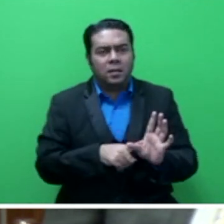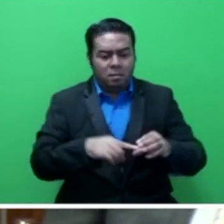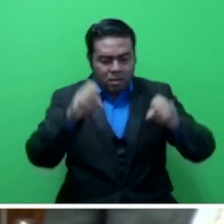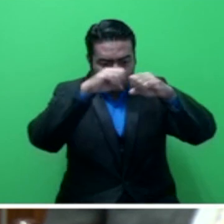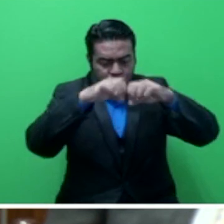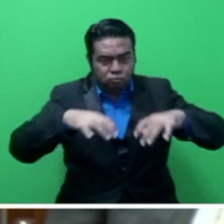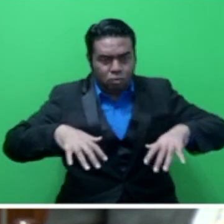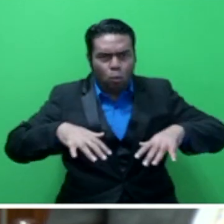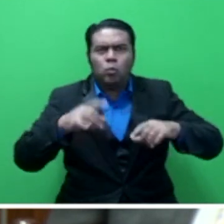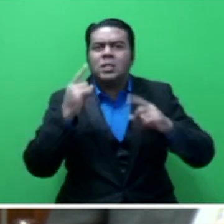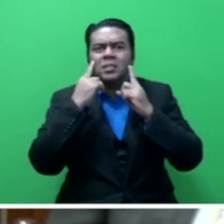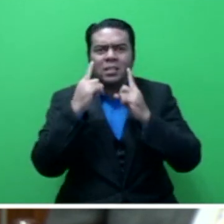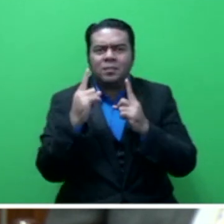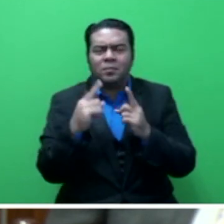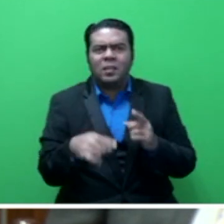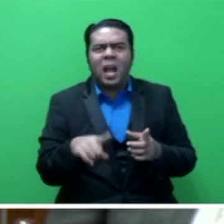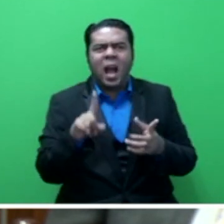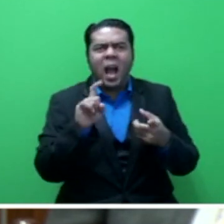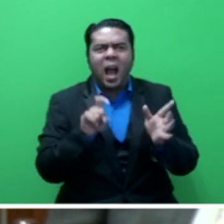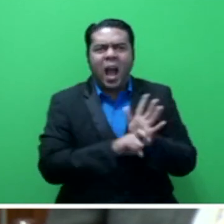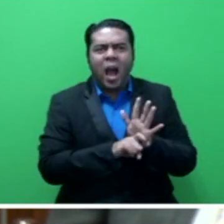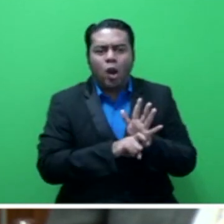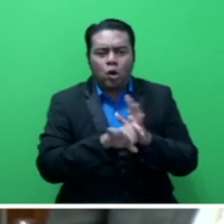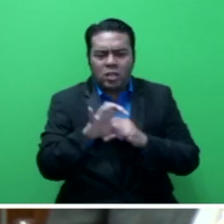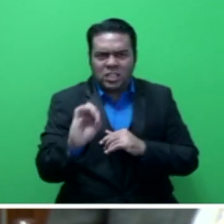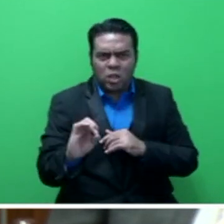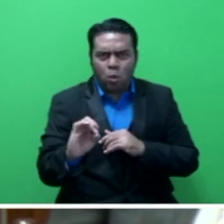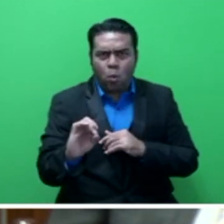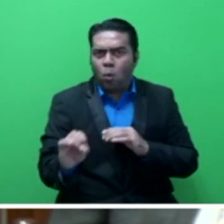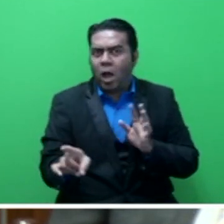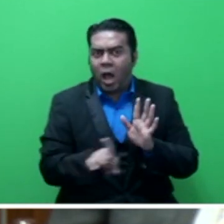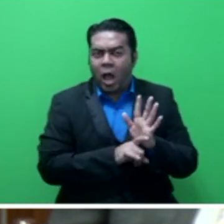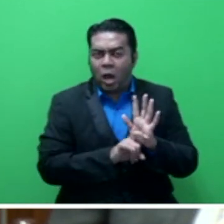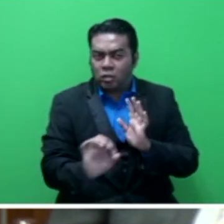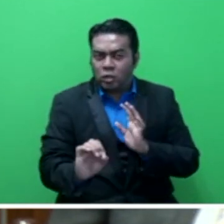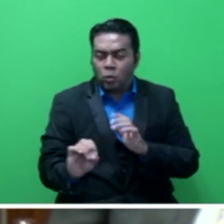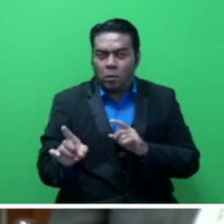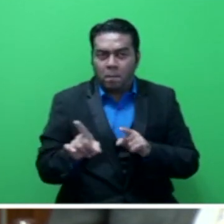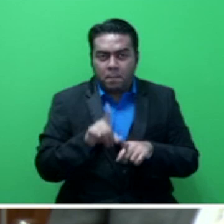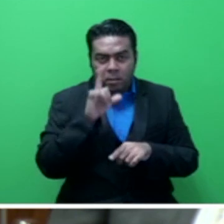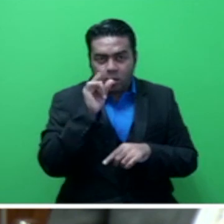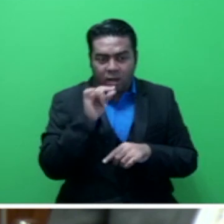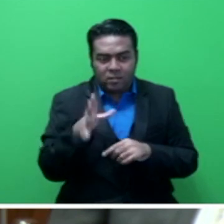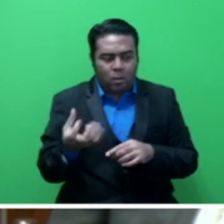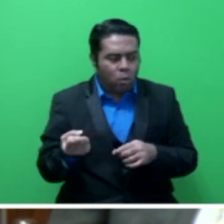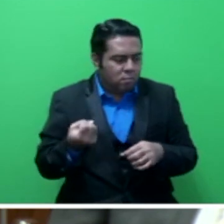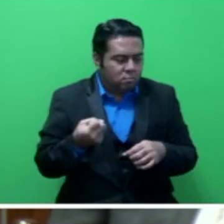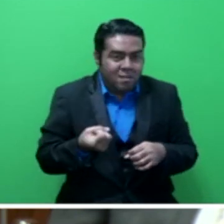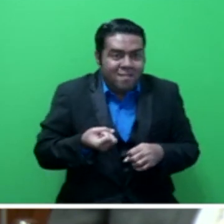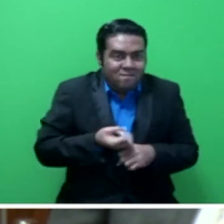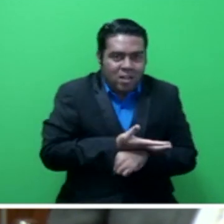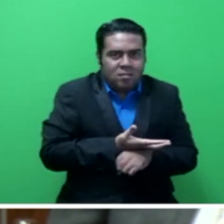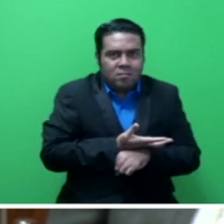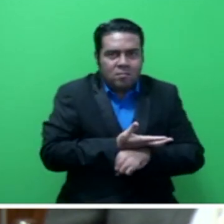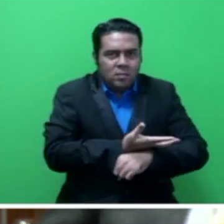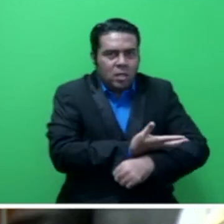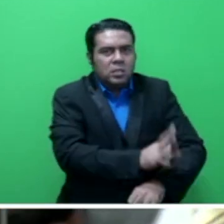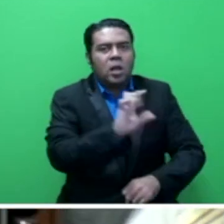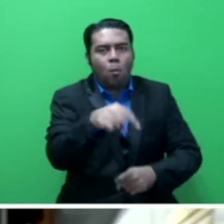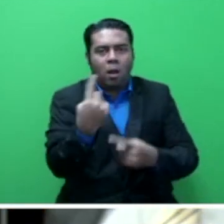we looked at something called R0, where R0 is the possibility of somebody infecting somebody else.